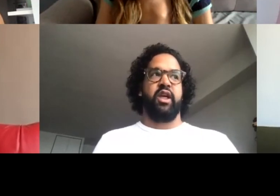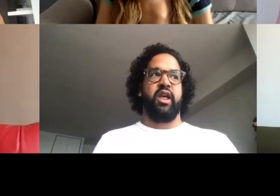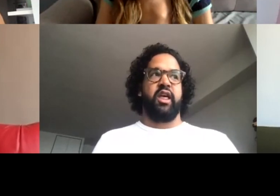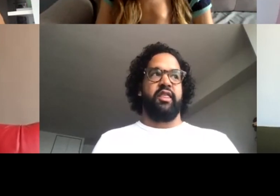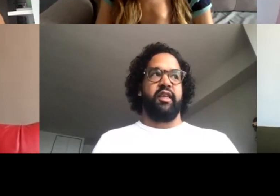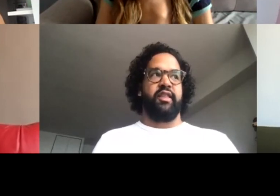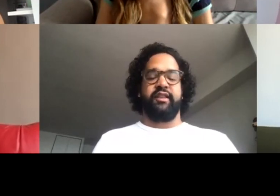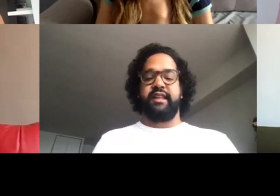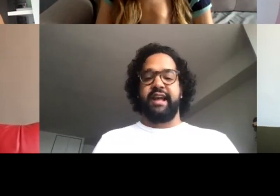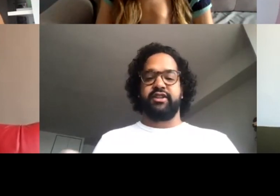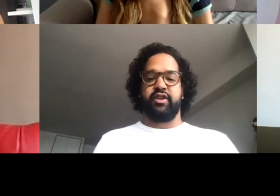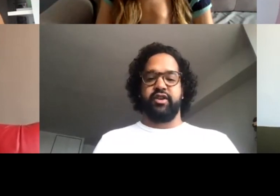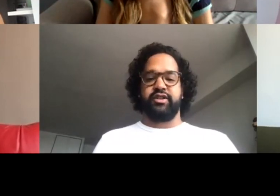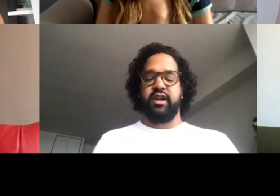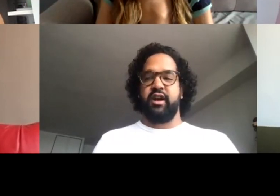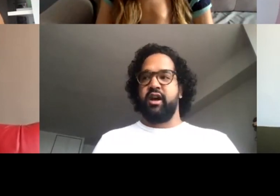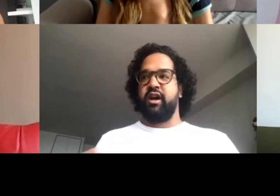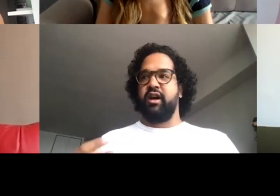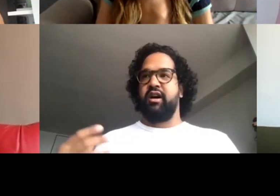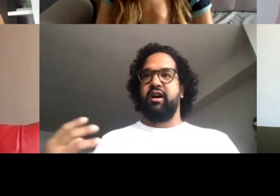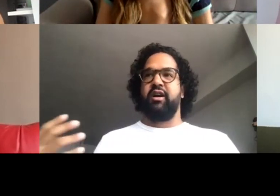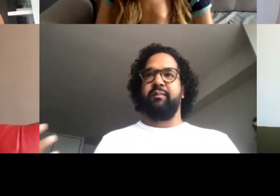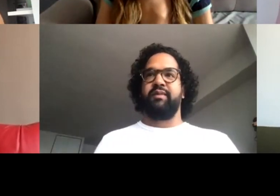into the dancer's